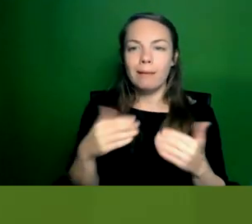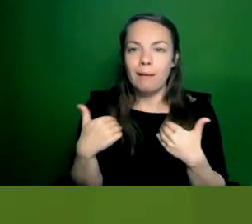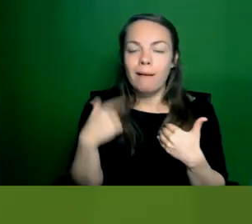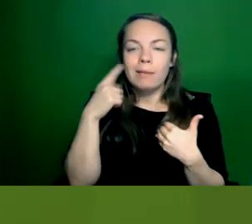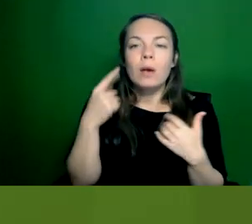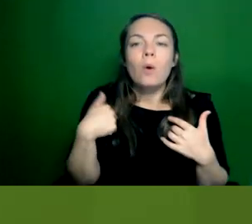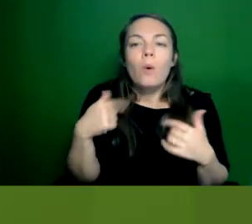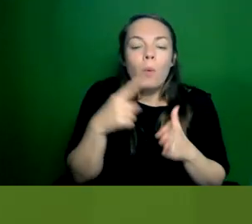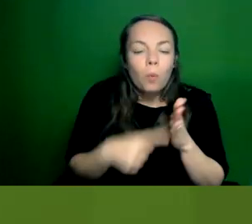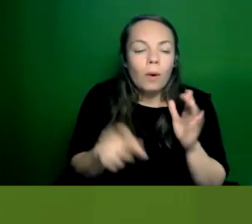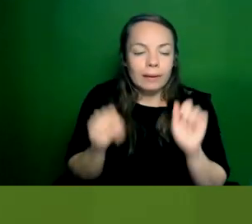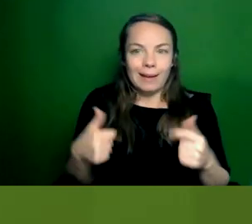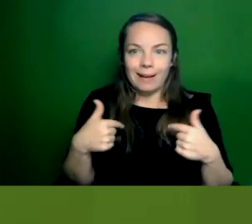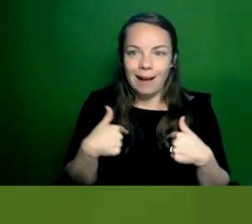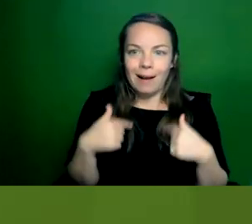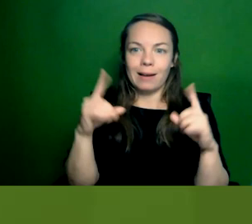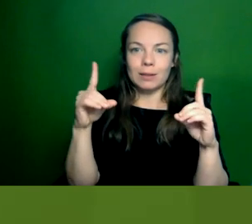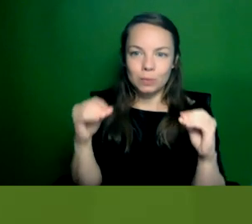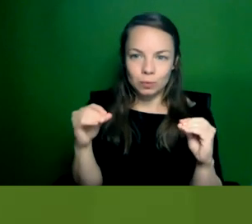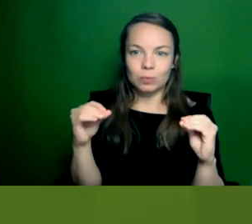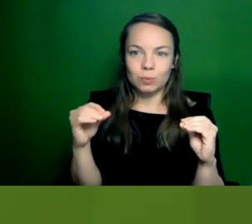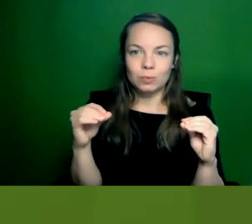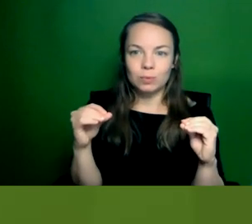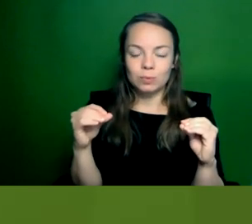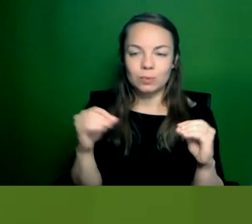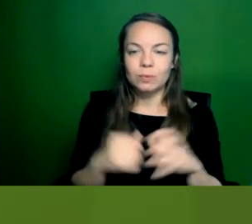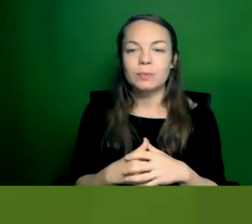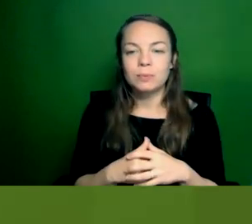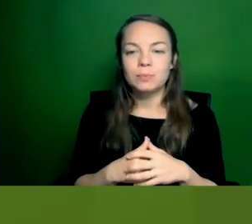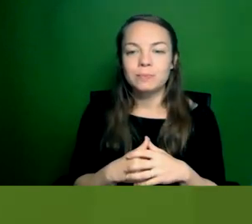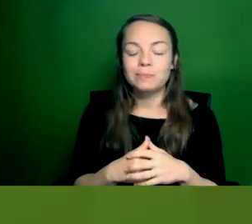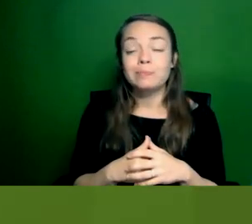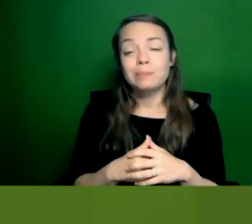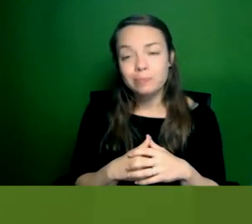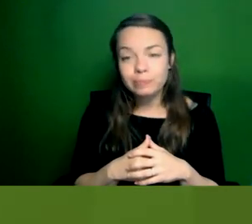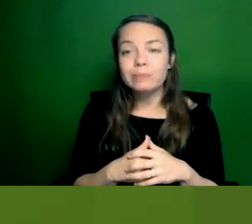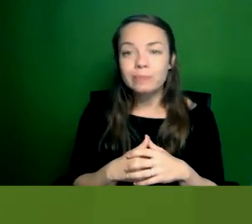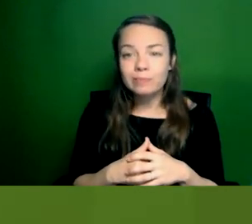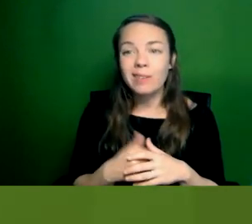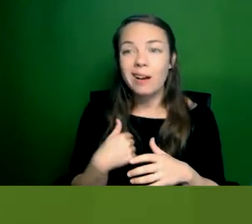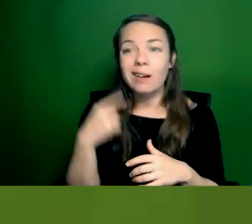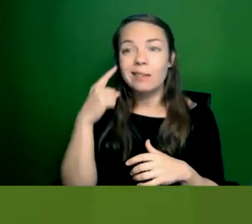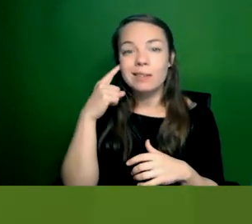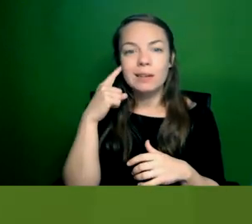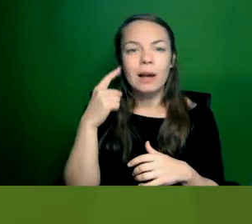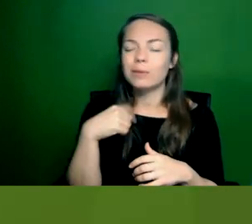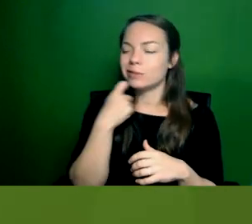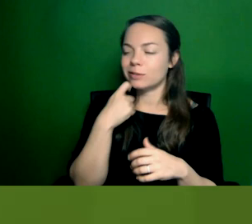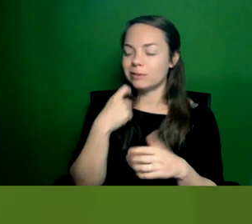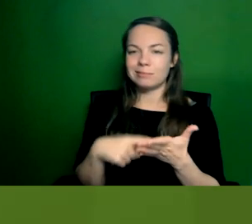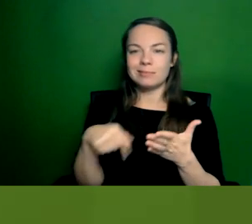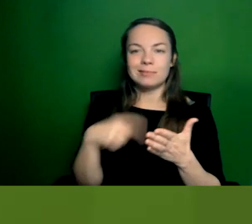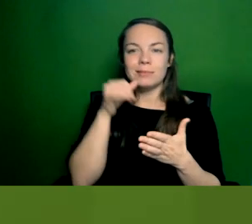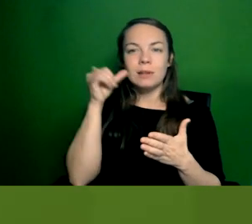so I think what's so important is that, and I think that we're missing a structure. I was just talking about this yesterday. I